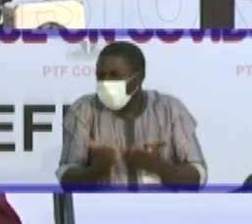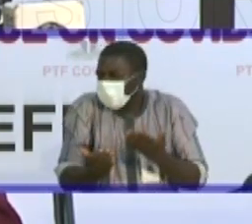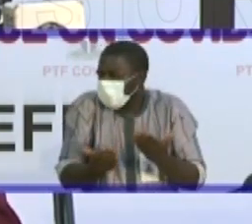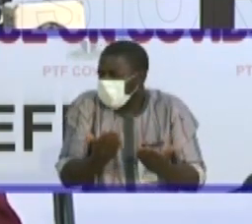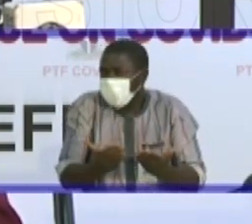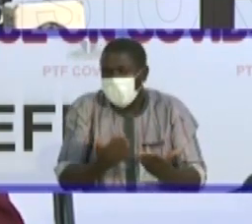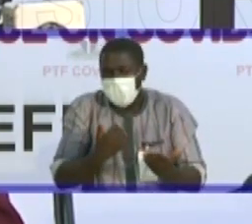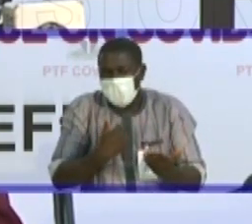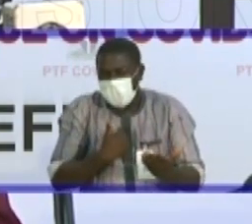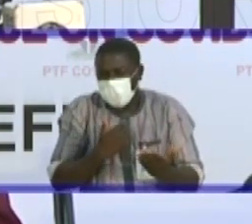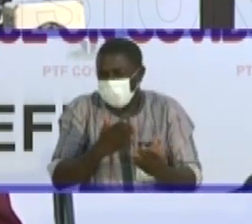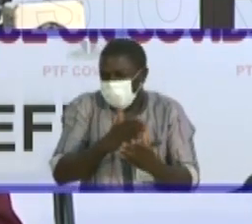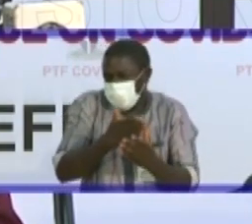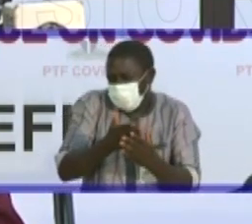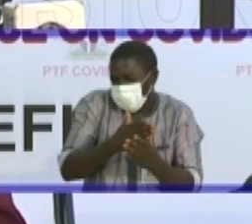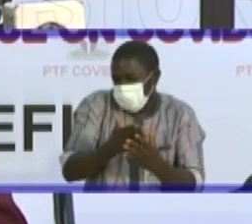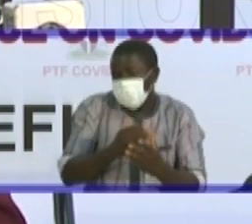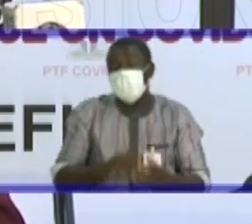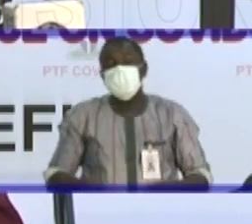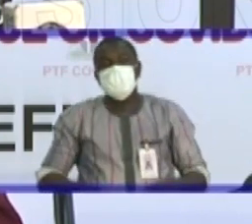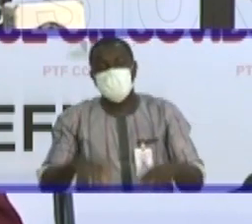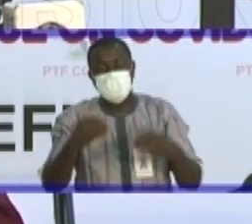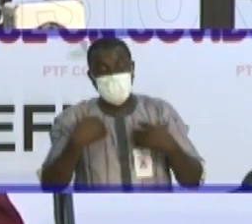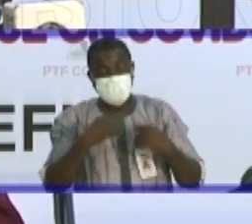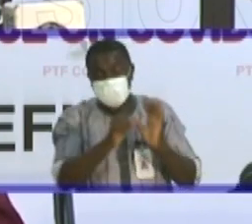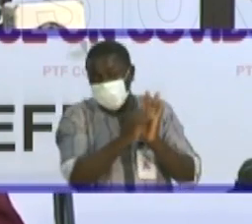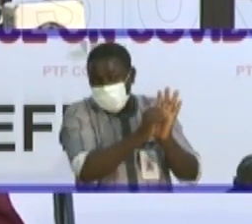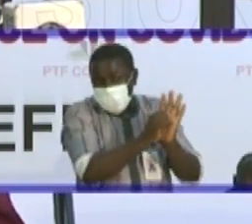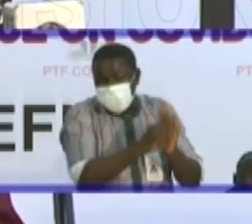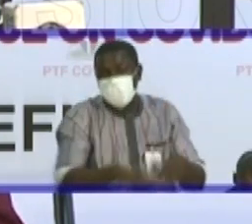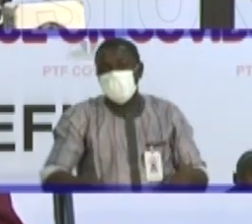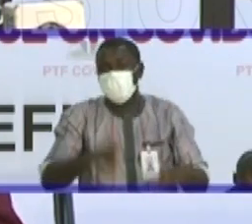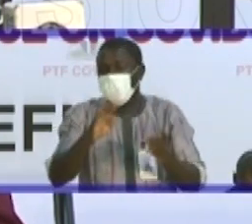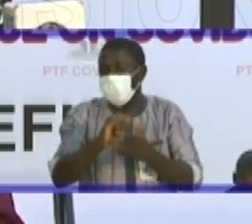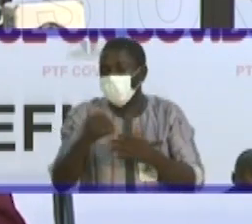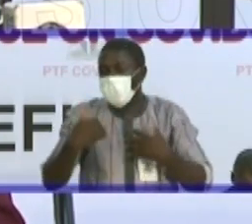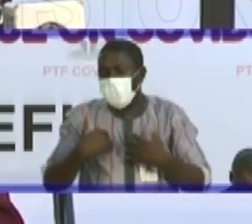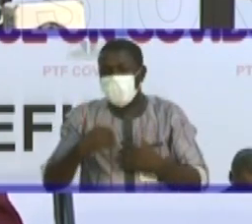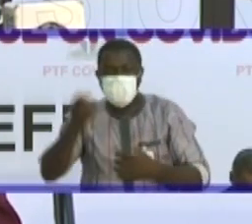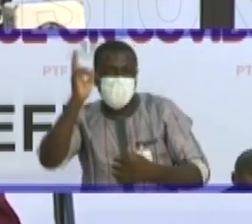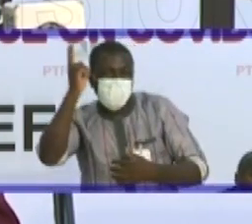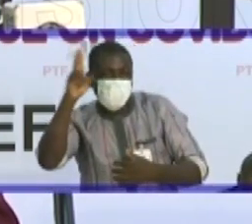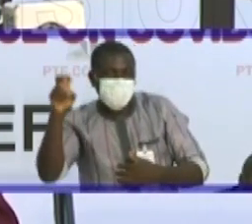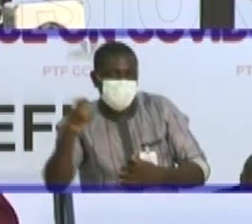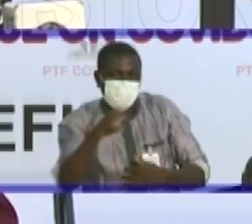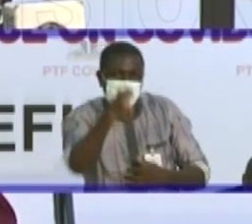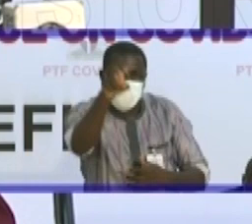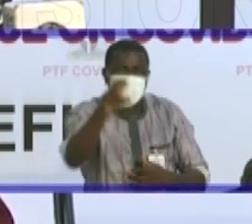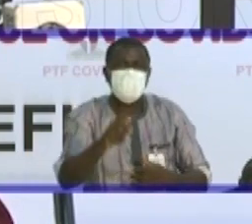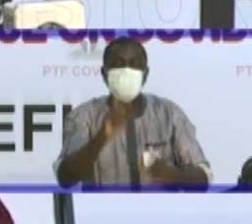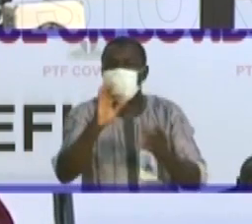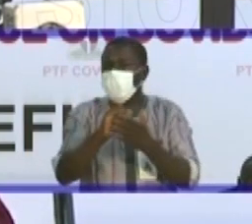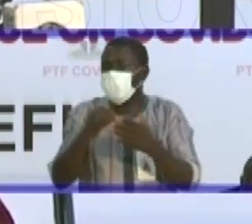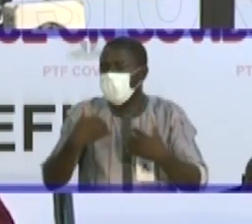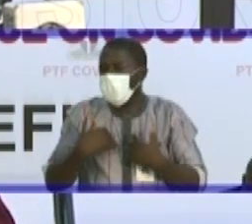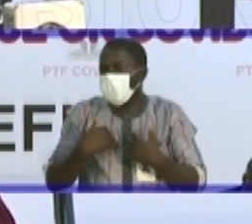that bracket, those who have the symptoms, those who have the travel history, those who are contacts, and now we are